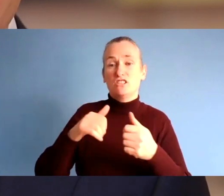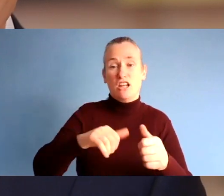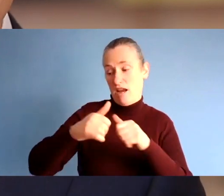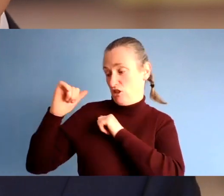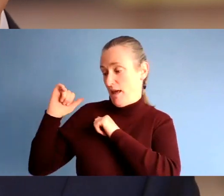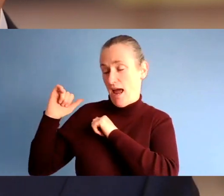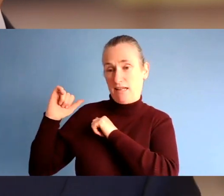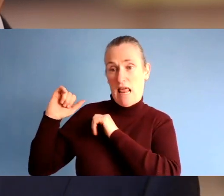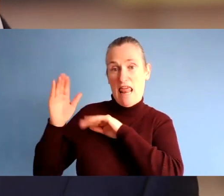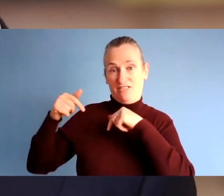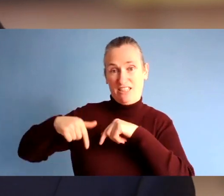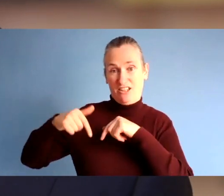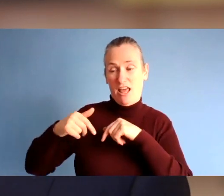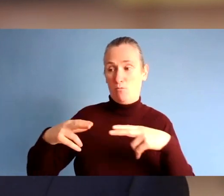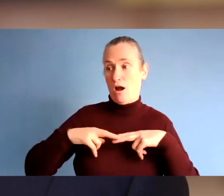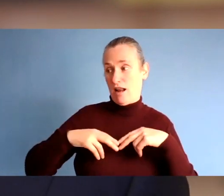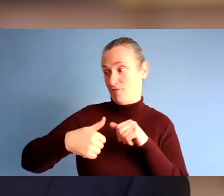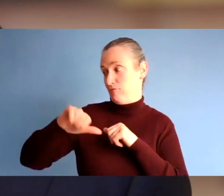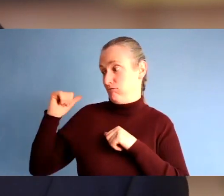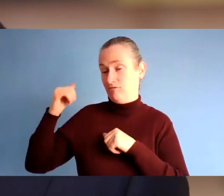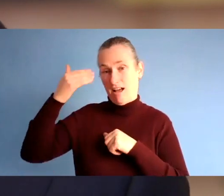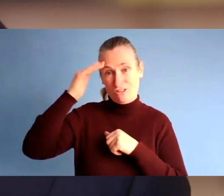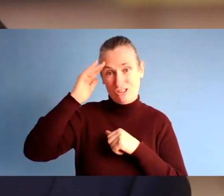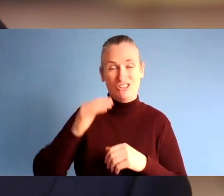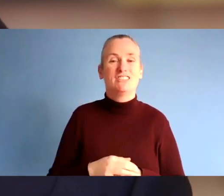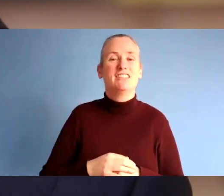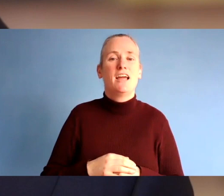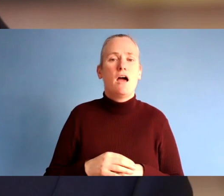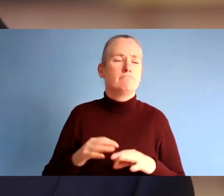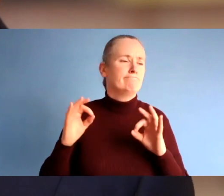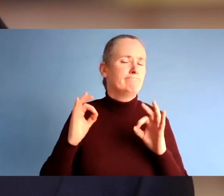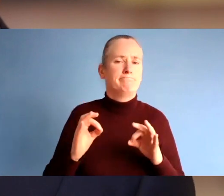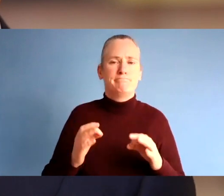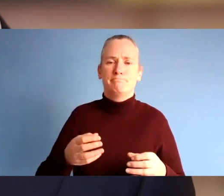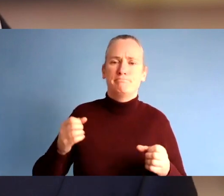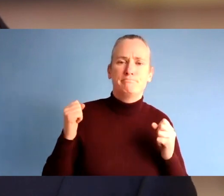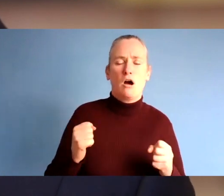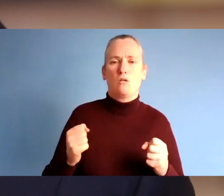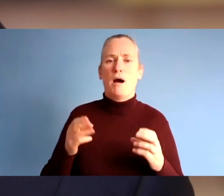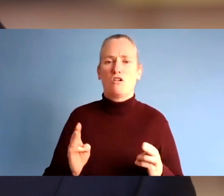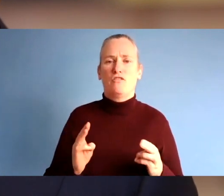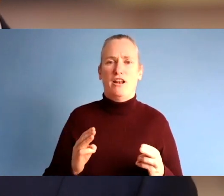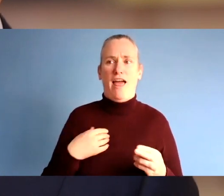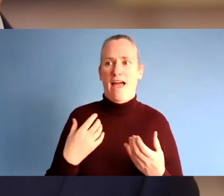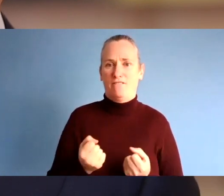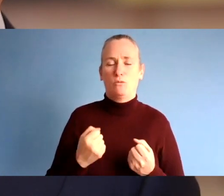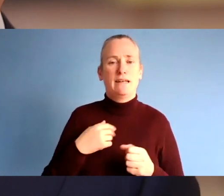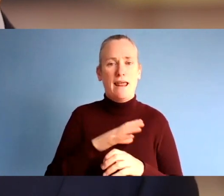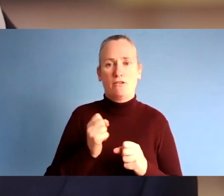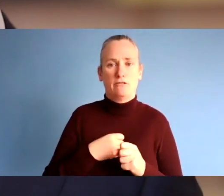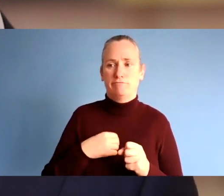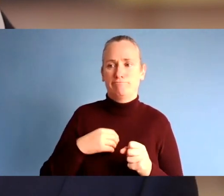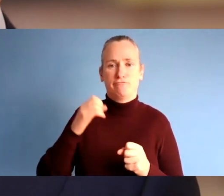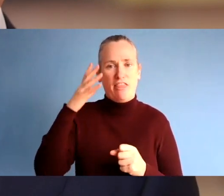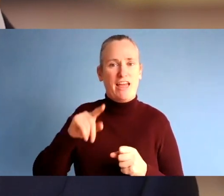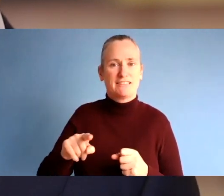are proud to declare their Irish heritage. That is an extraordinary and powerful asset, and we must never squander it. I